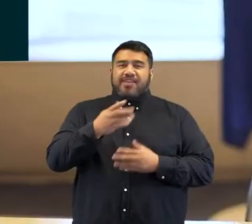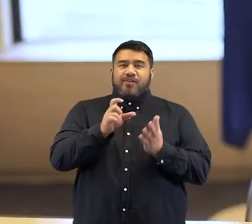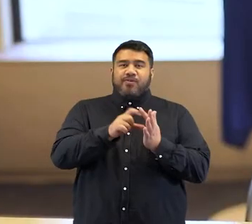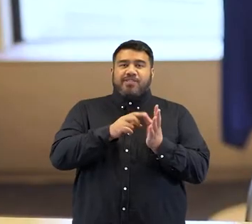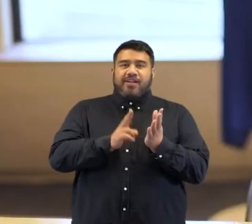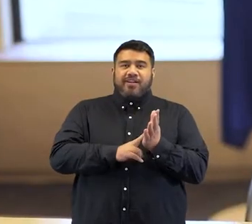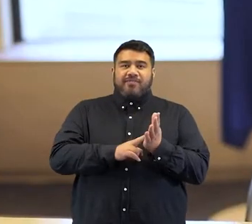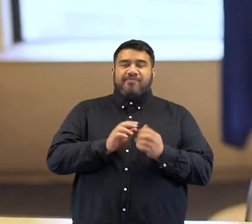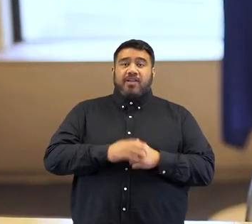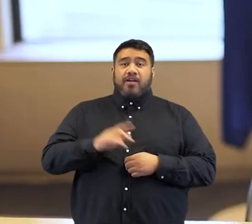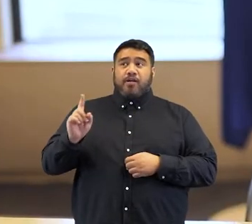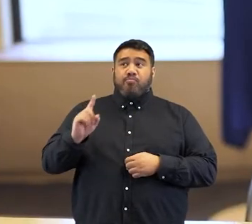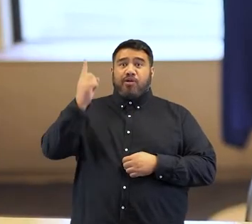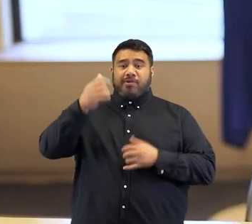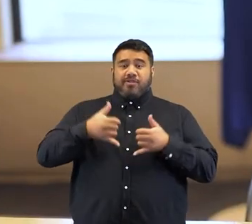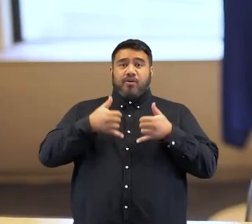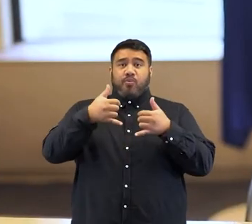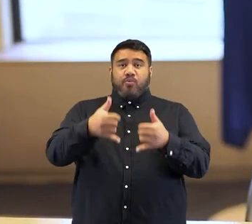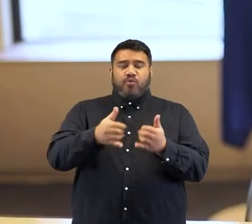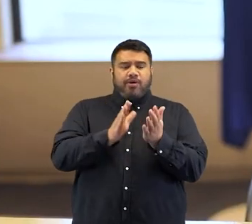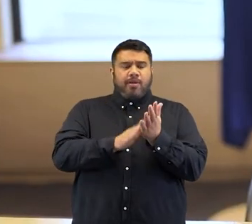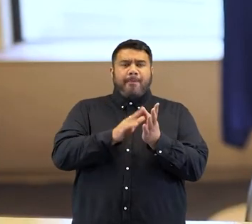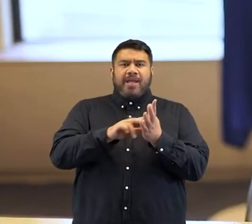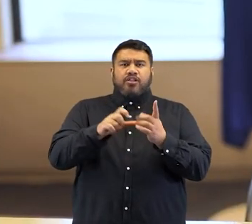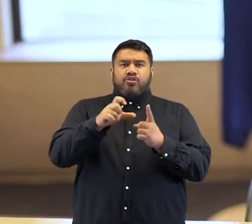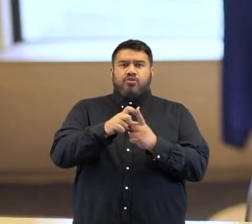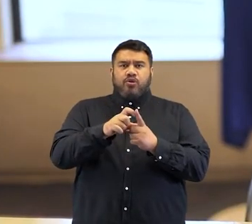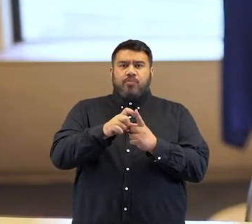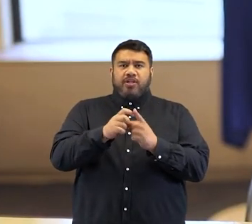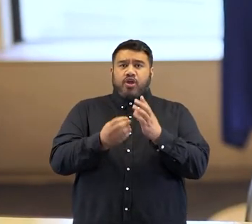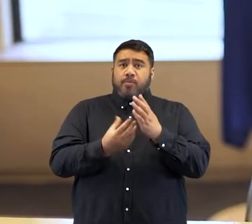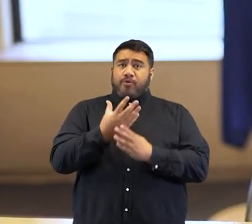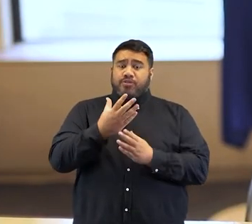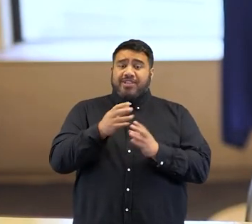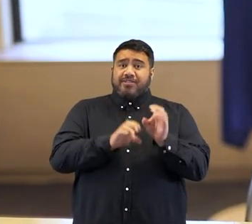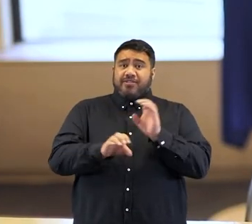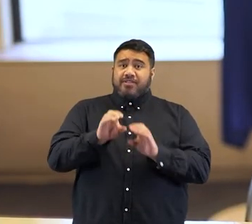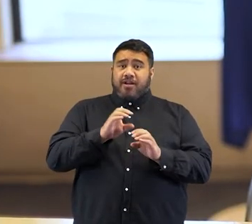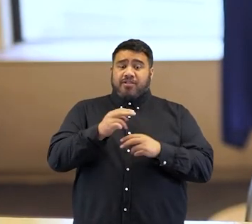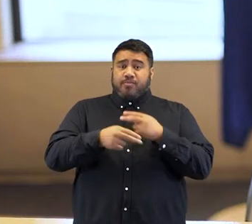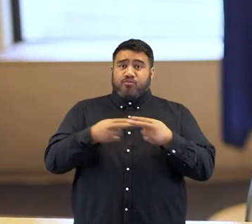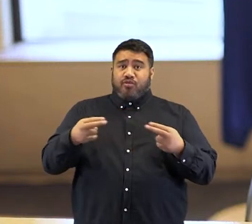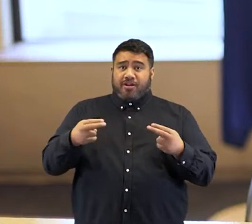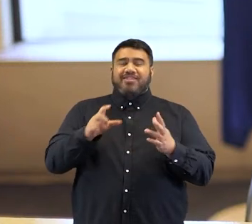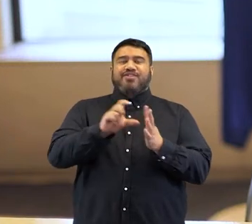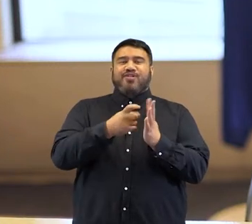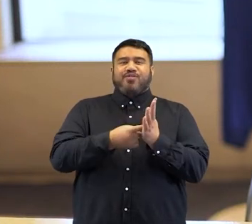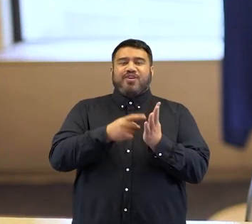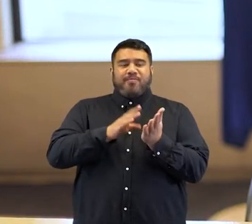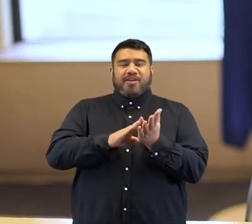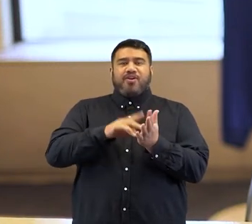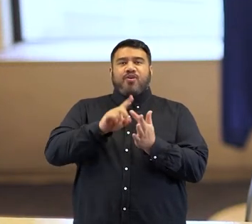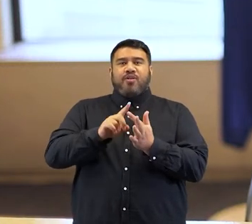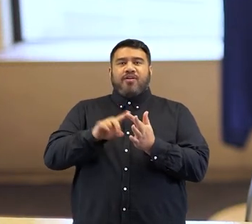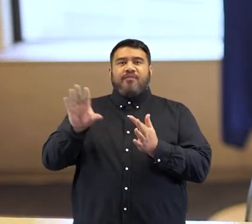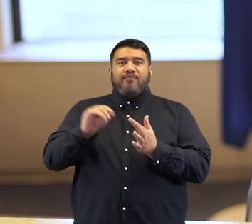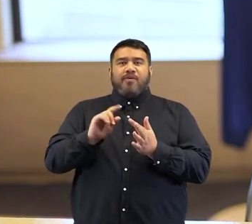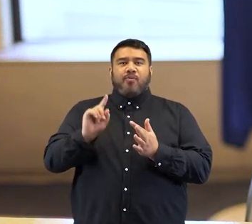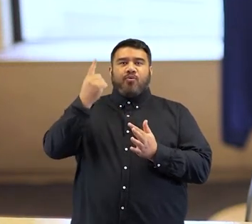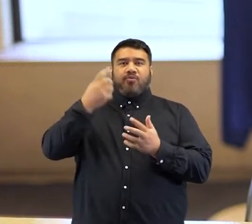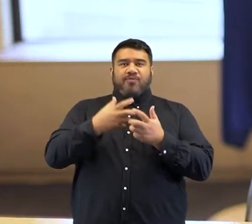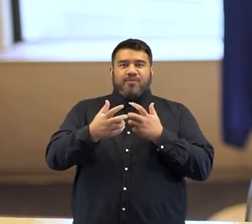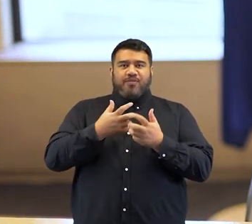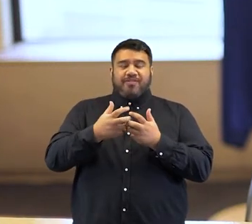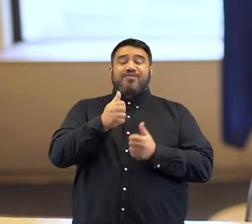Thank you, Dan. The winner of the Prime Minister's McDermott Emerging Scientist Prize is Dr. Mero Ekintalo from the University